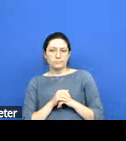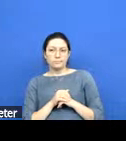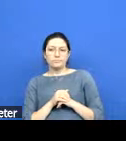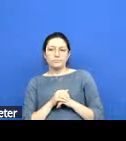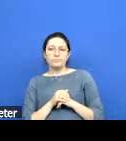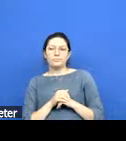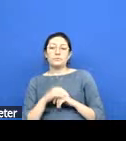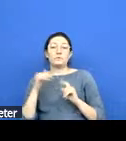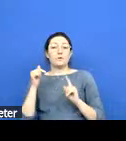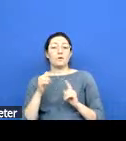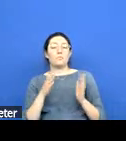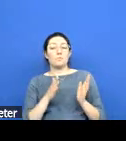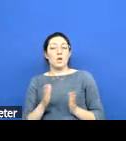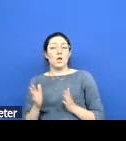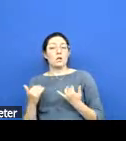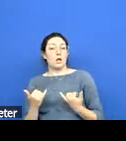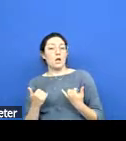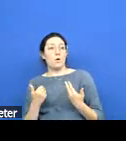This plan has a